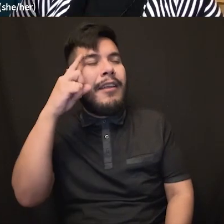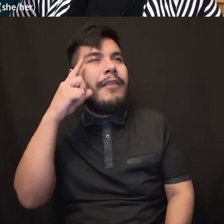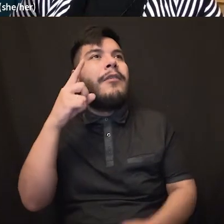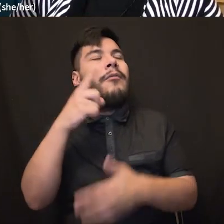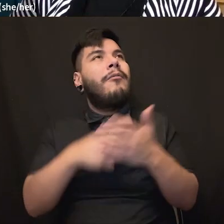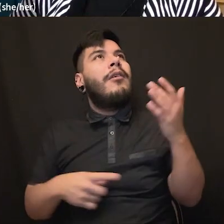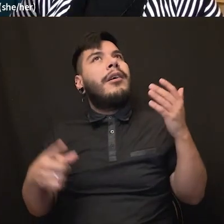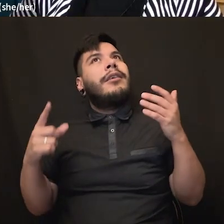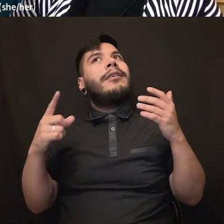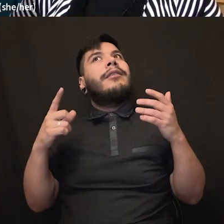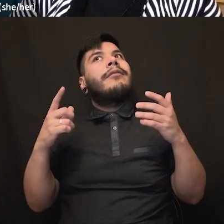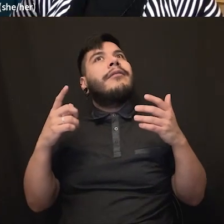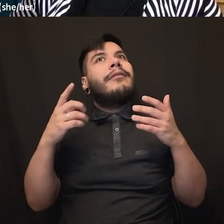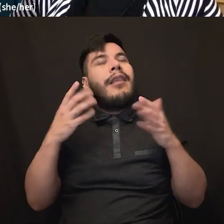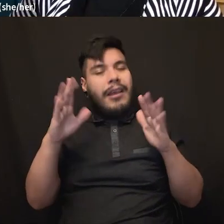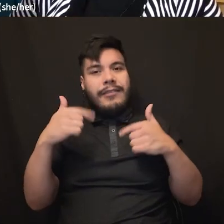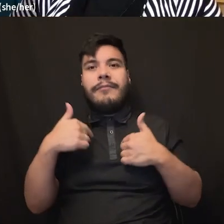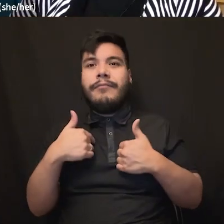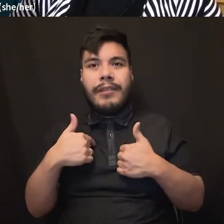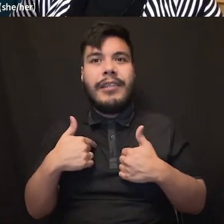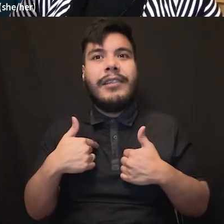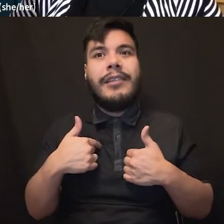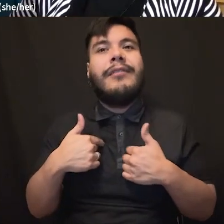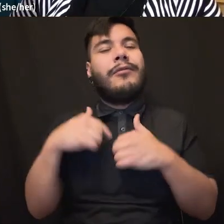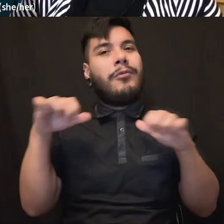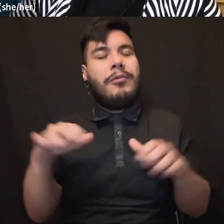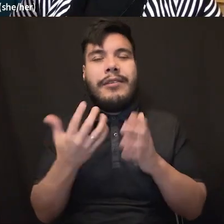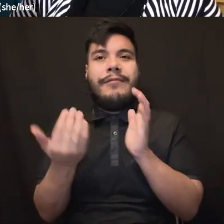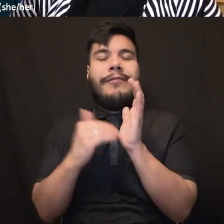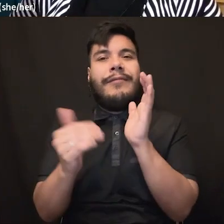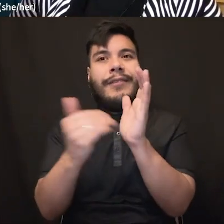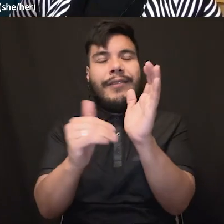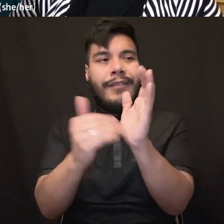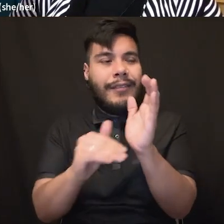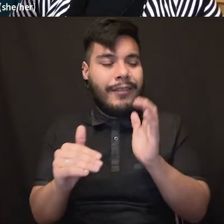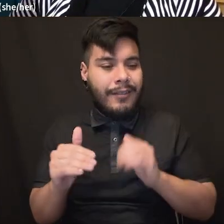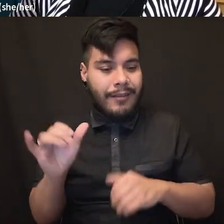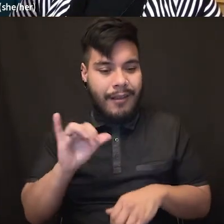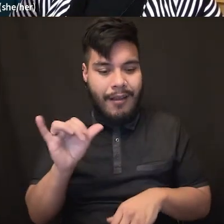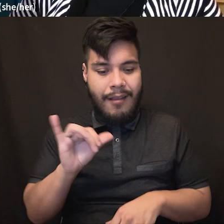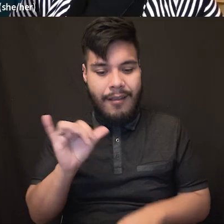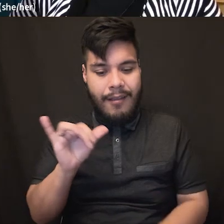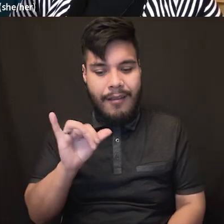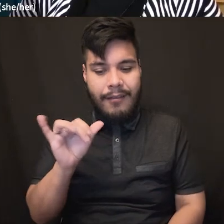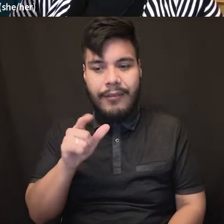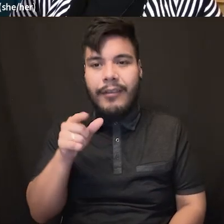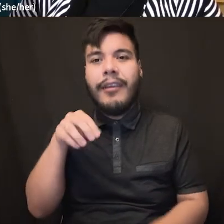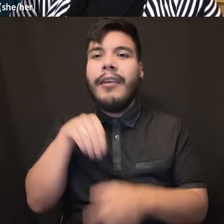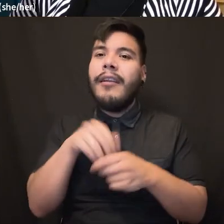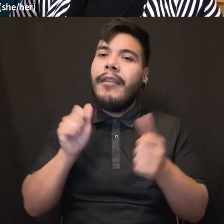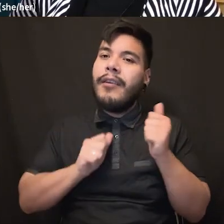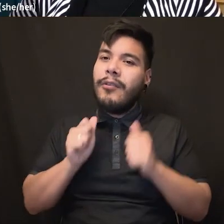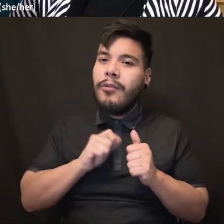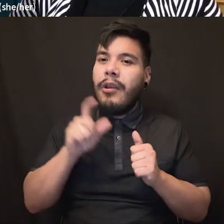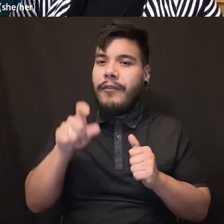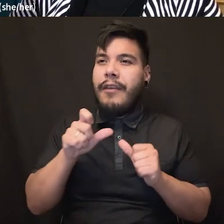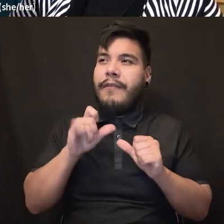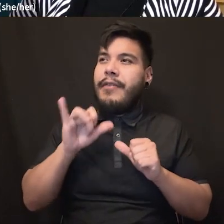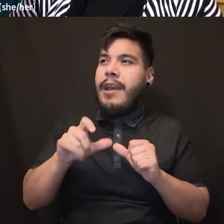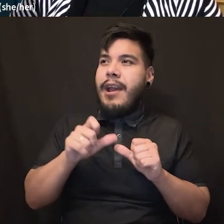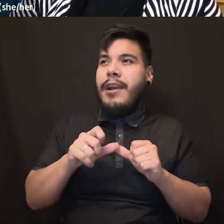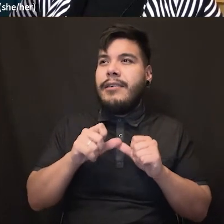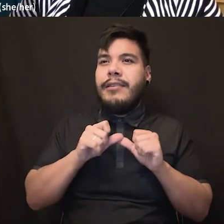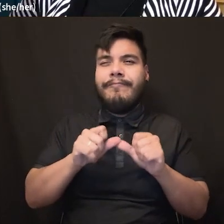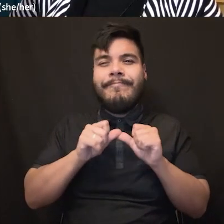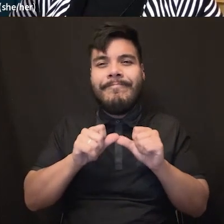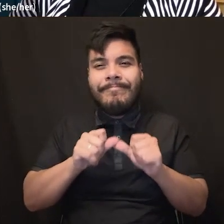me do it so many times over and over, like that in theater you have to have this sort of stamina for doing certain